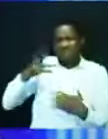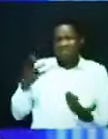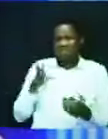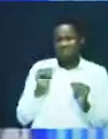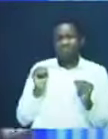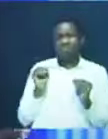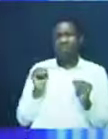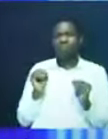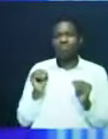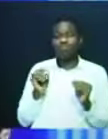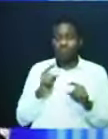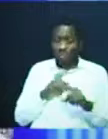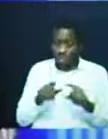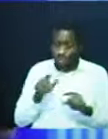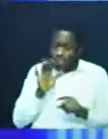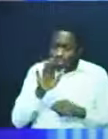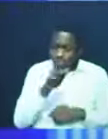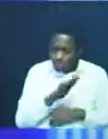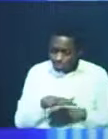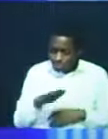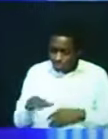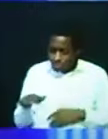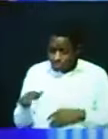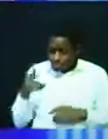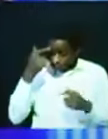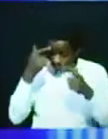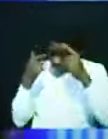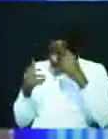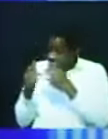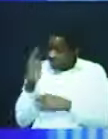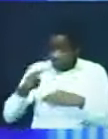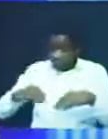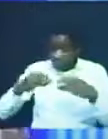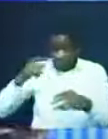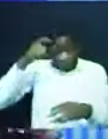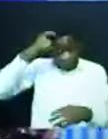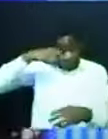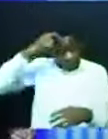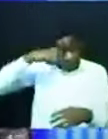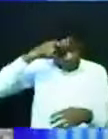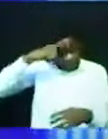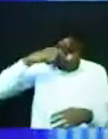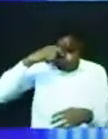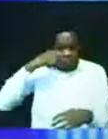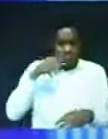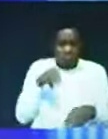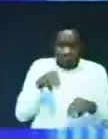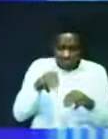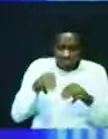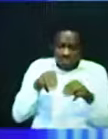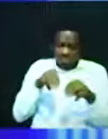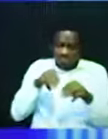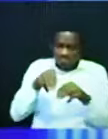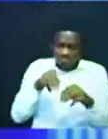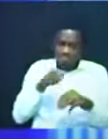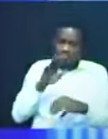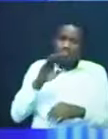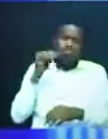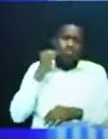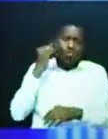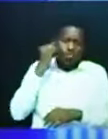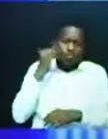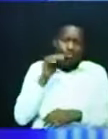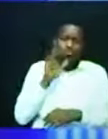have, but they are children. Because of the wisdom God gave them, they have been able to manage their home, and their children have attended